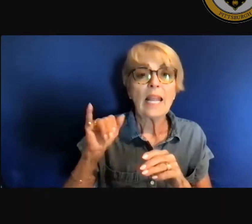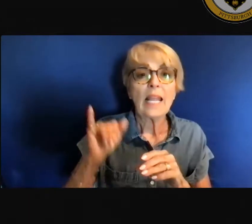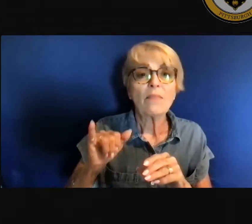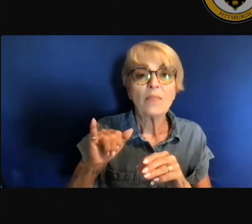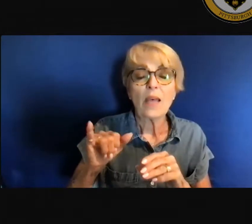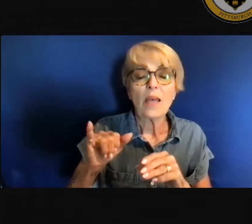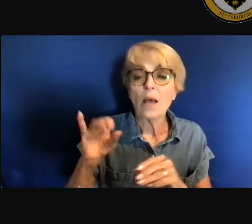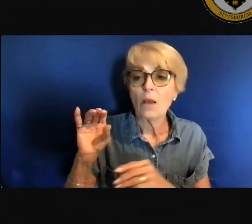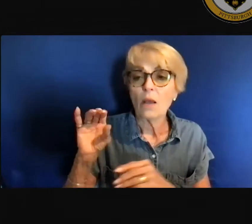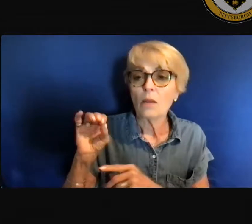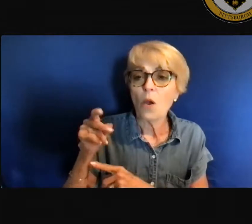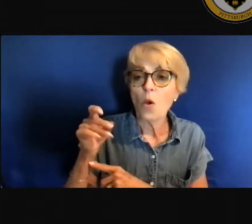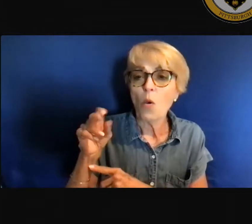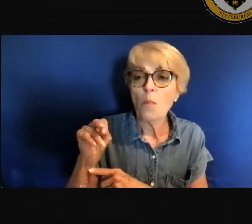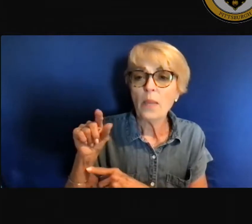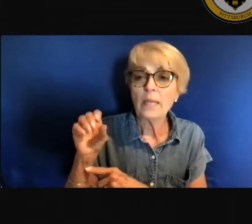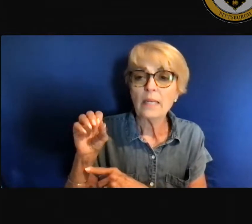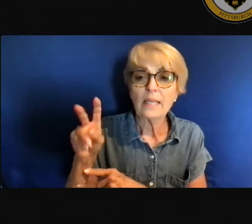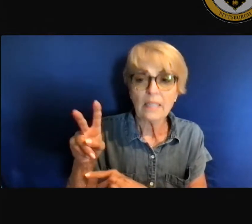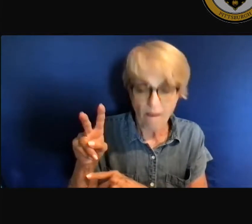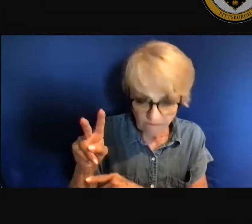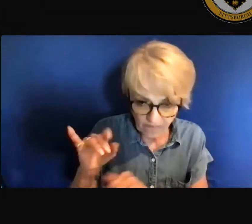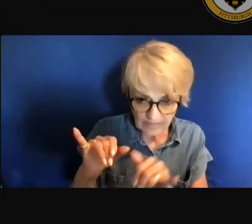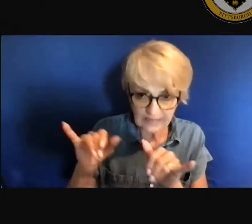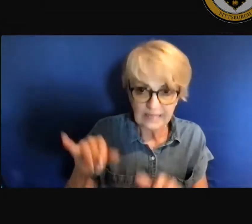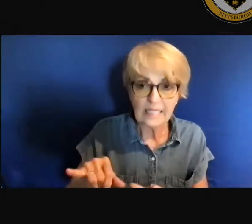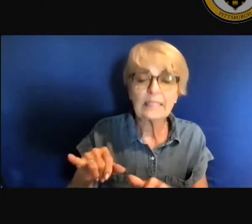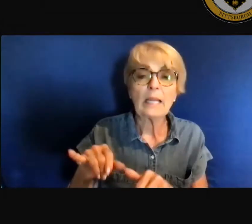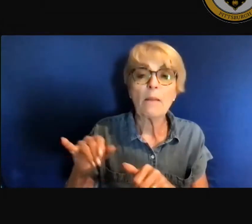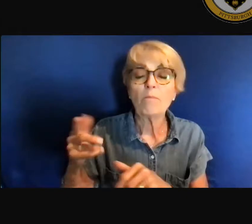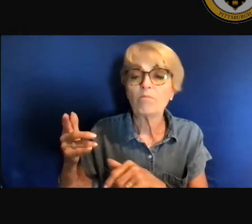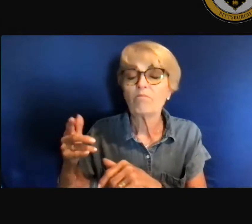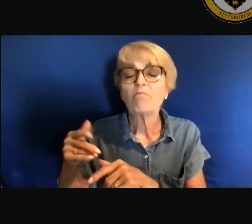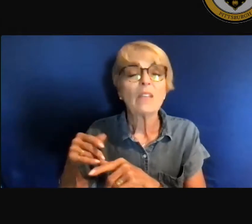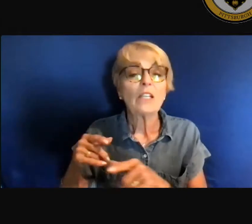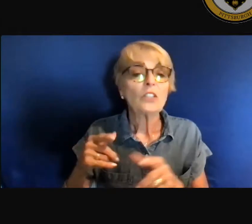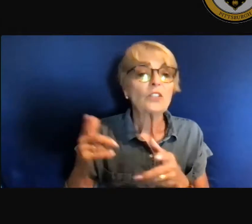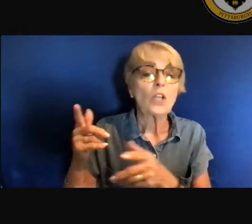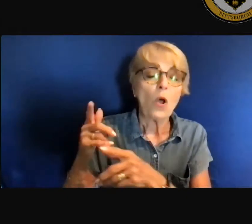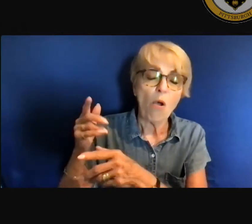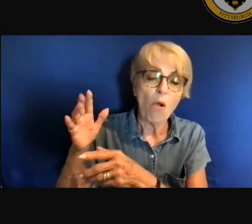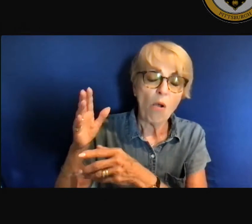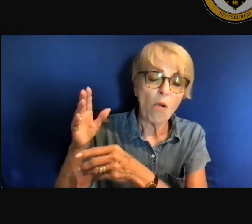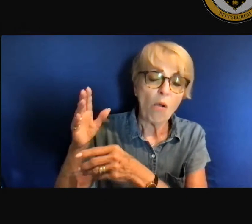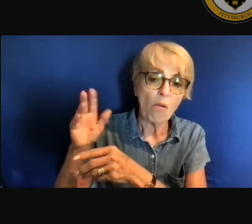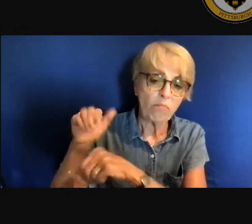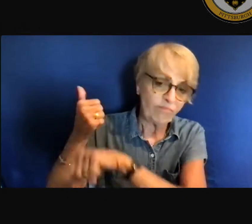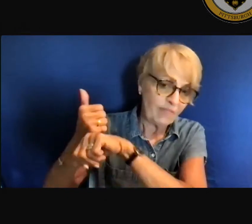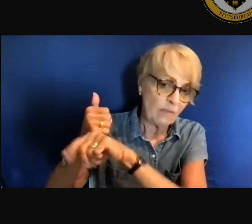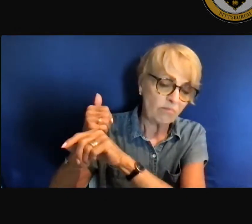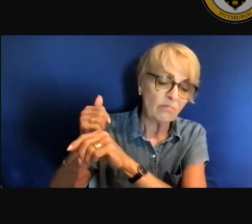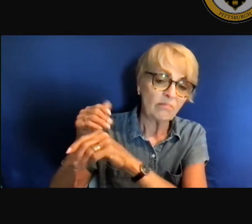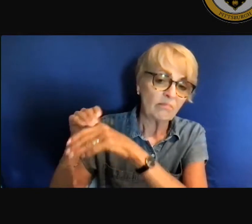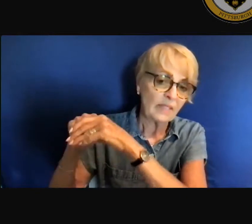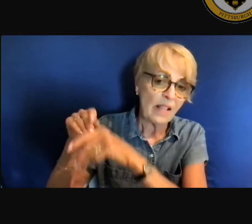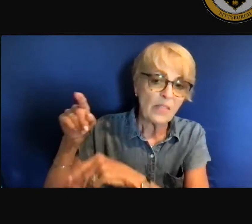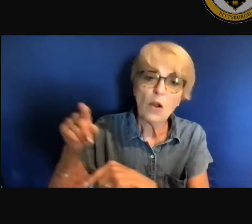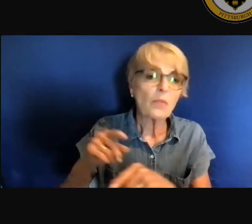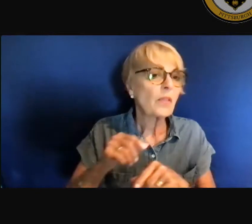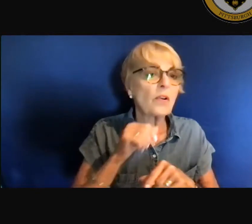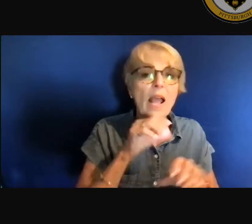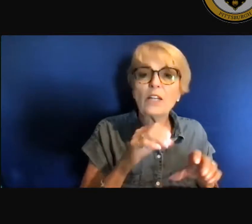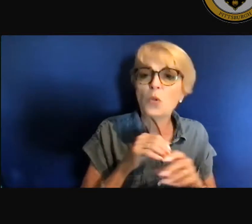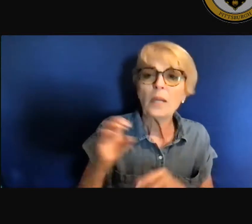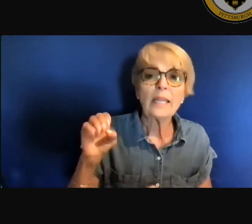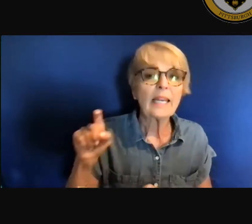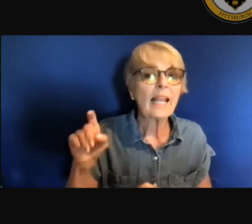there for posterity, not on somebody's X drive or wherever. So they're no longer done in Excel and manually sent